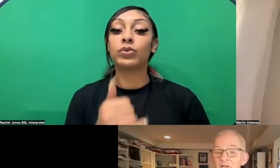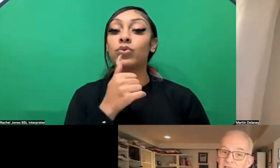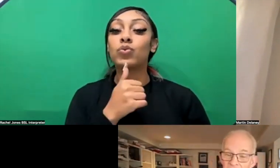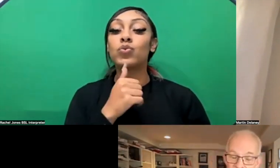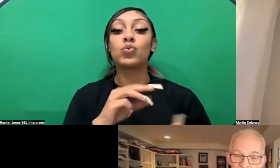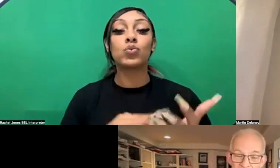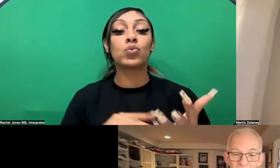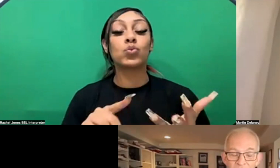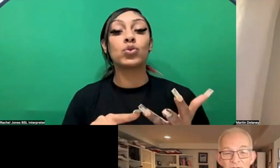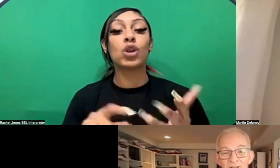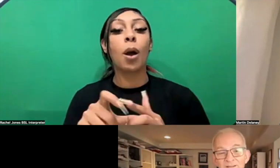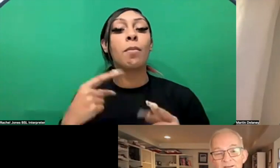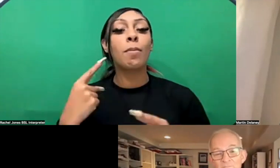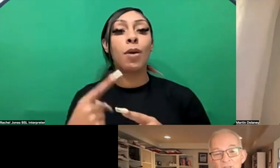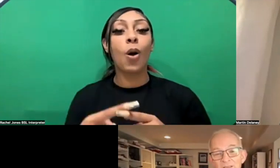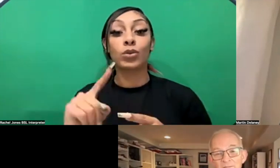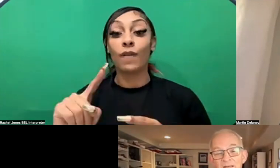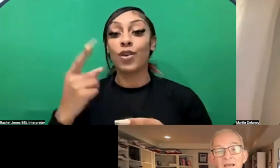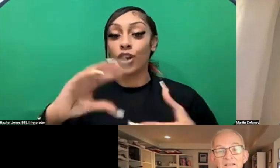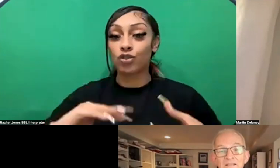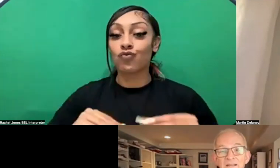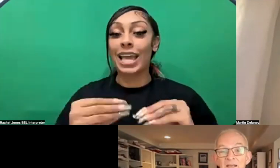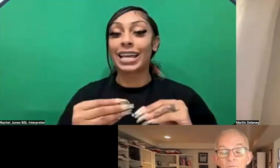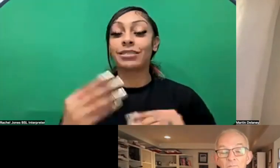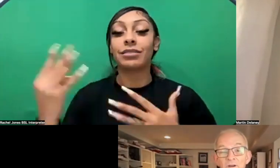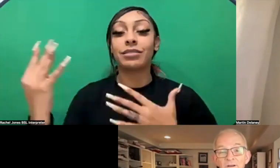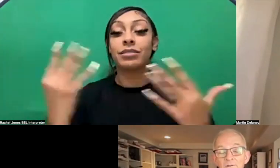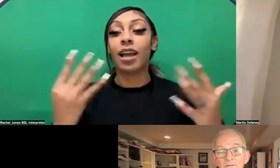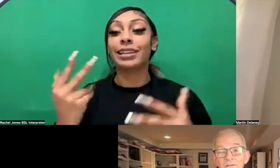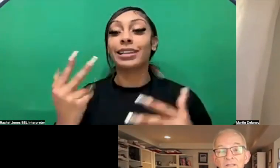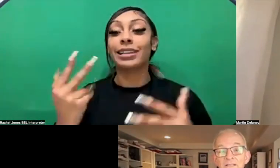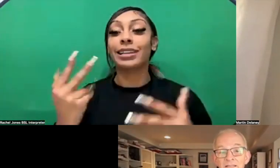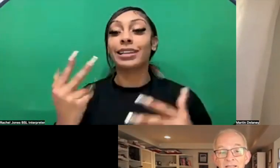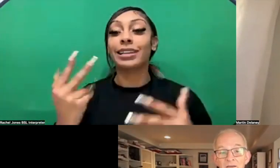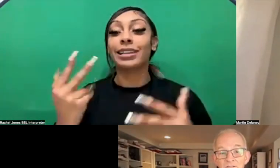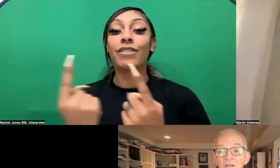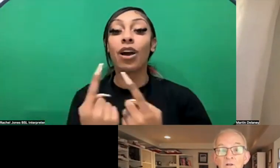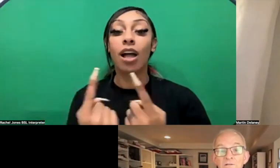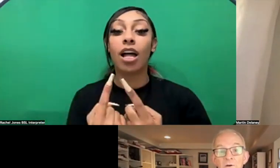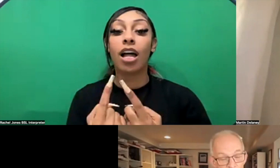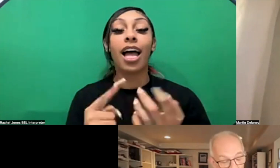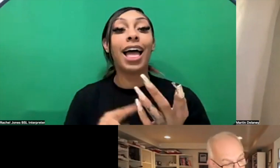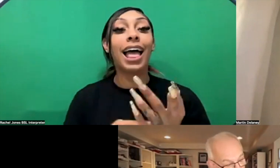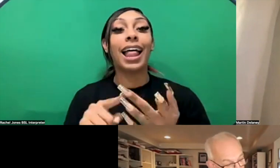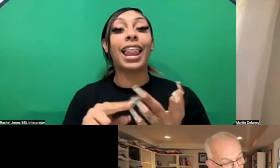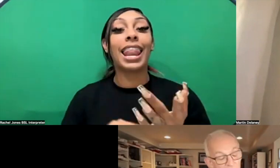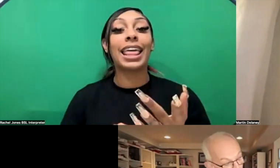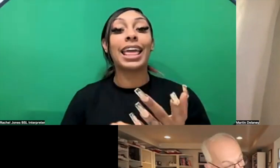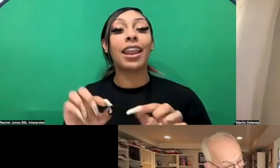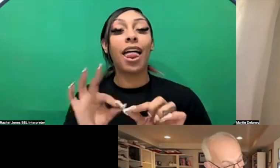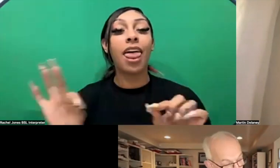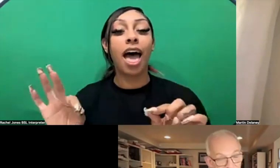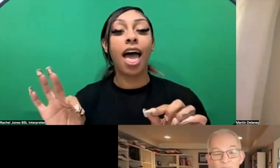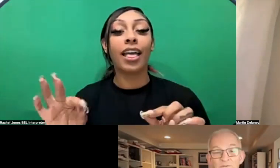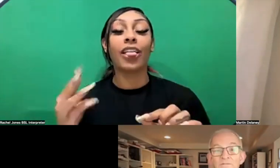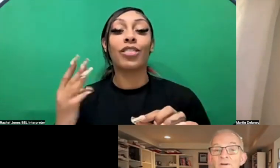which I first created in my 1984 product called the Linn 9000 called Note Repeat. And what Note